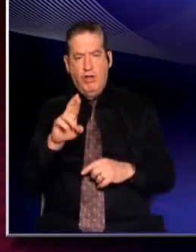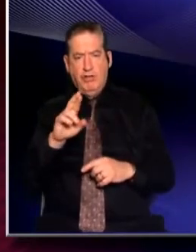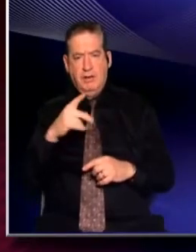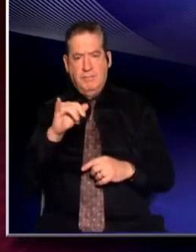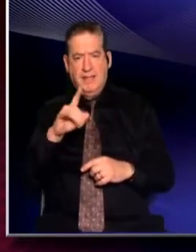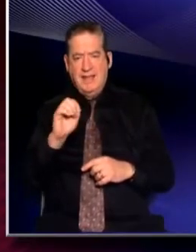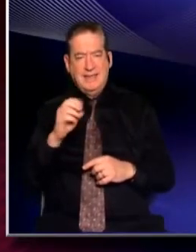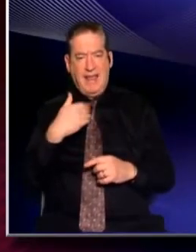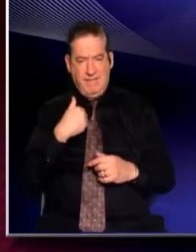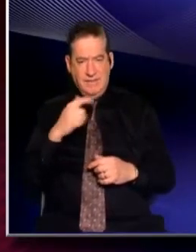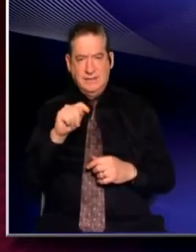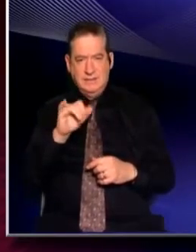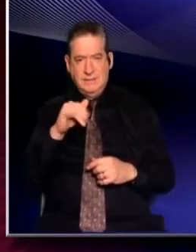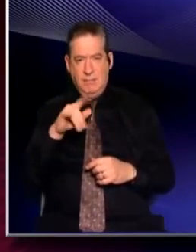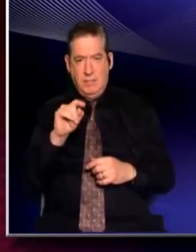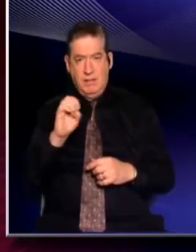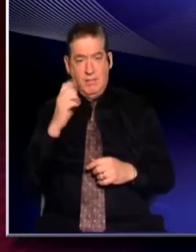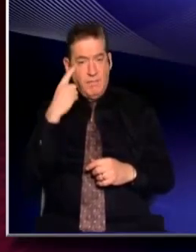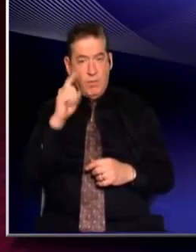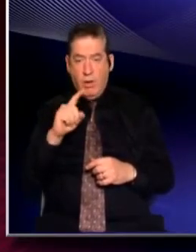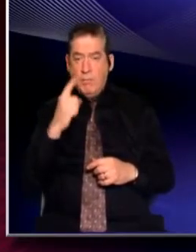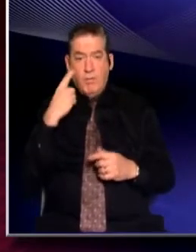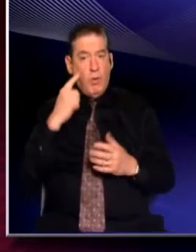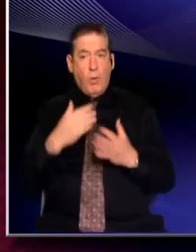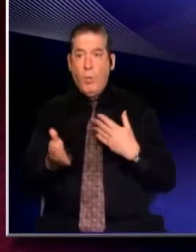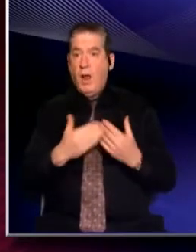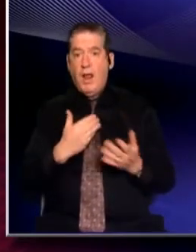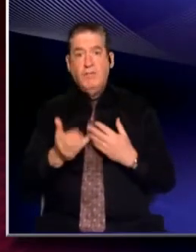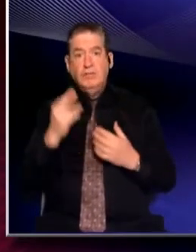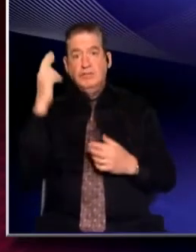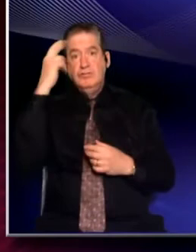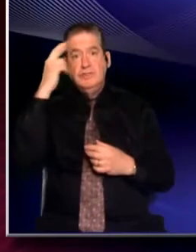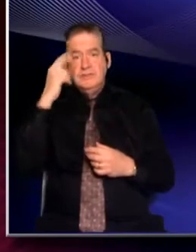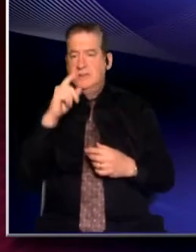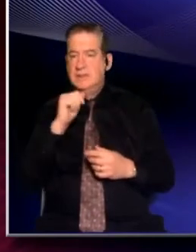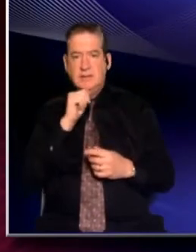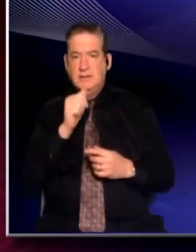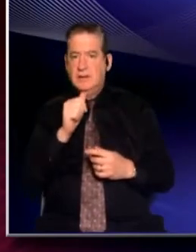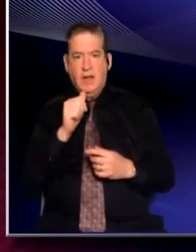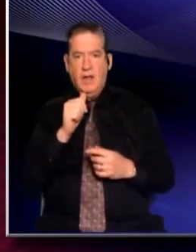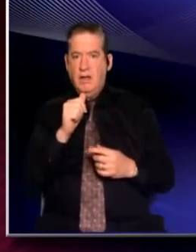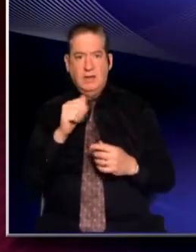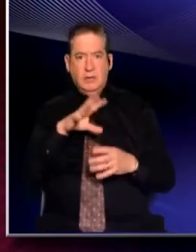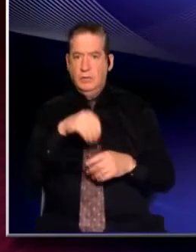a template for them. But for whatever reason, that's not included in